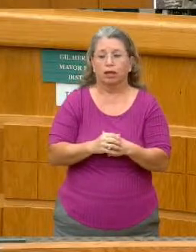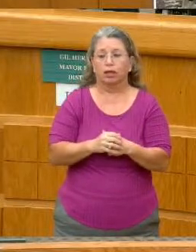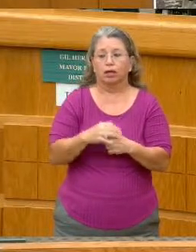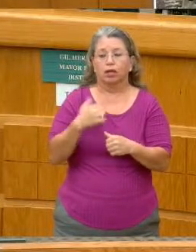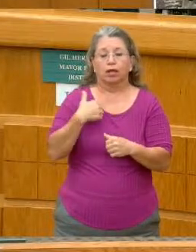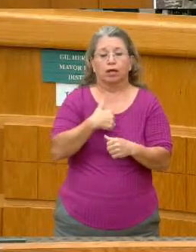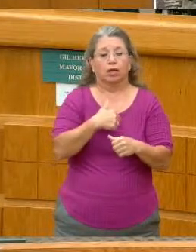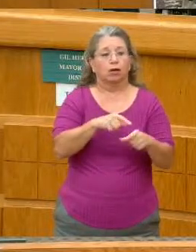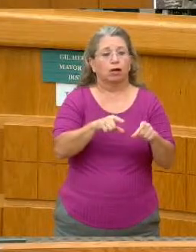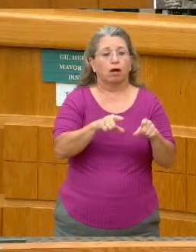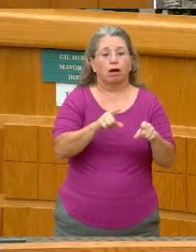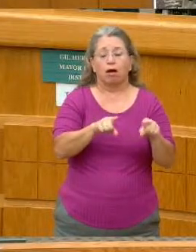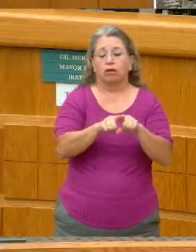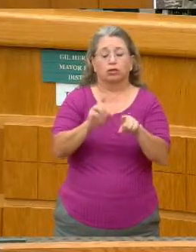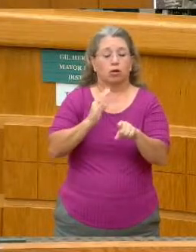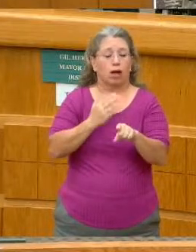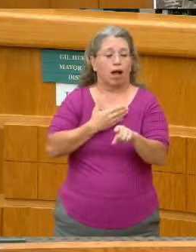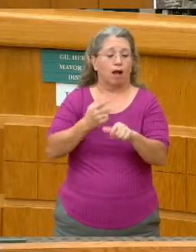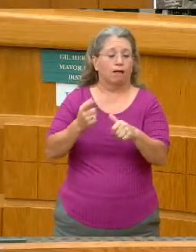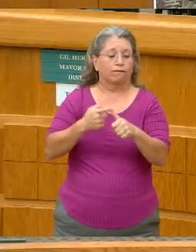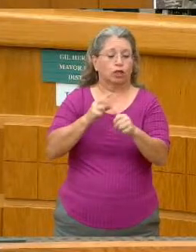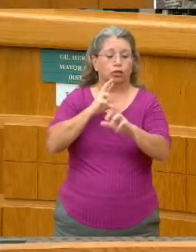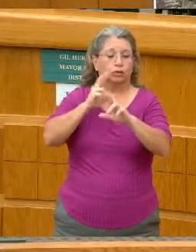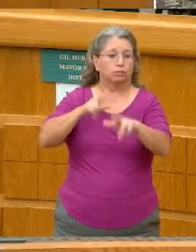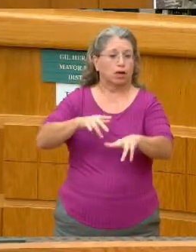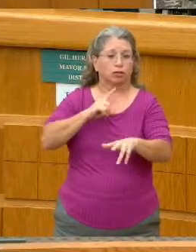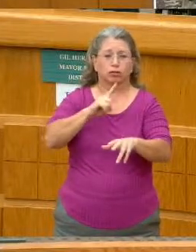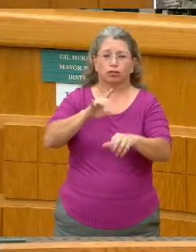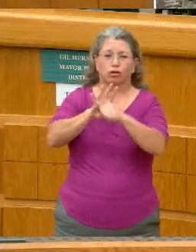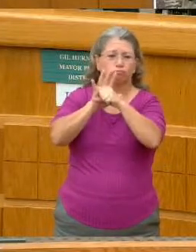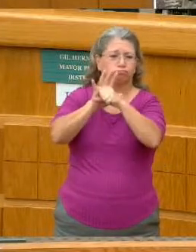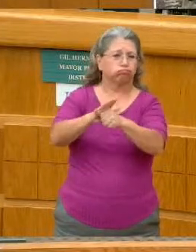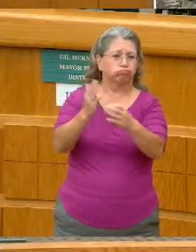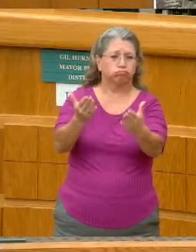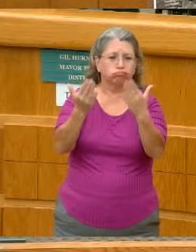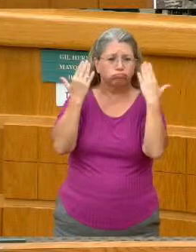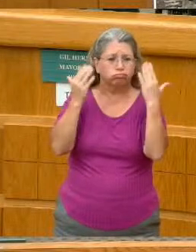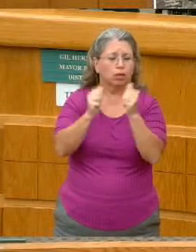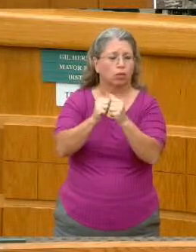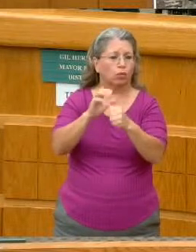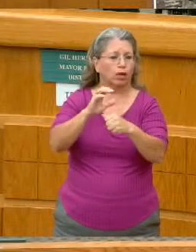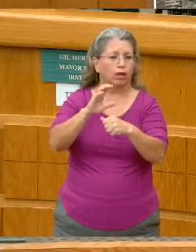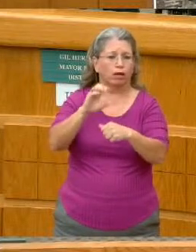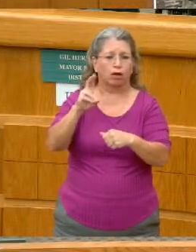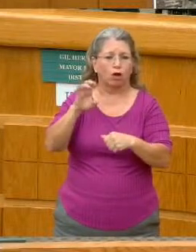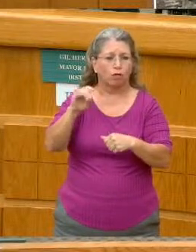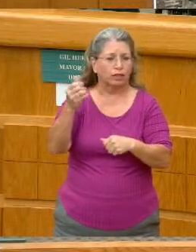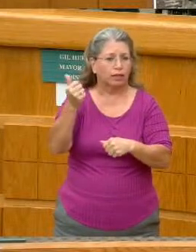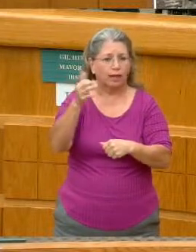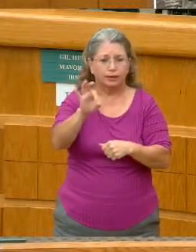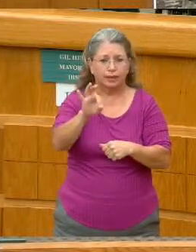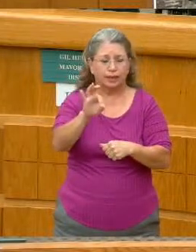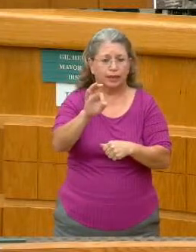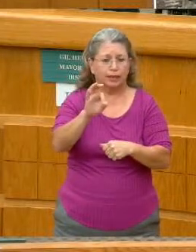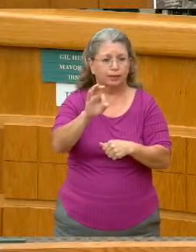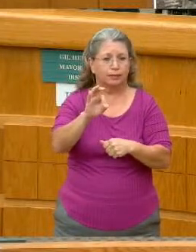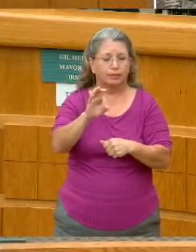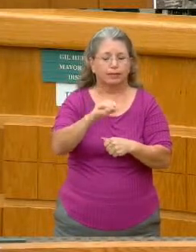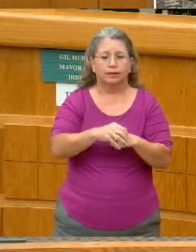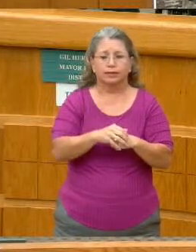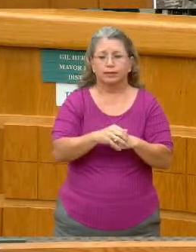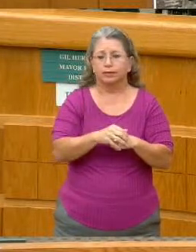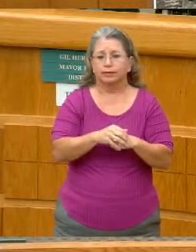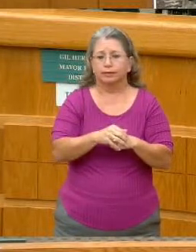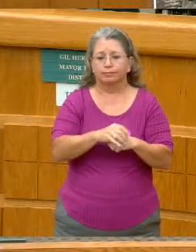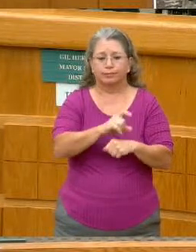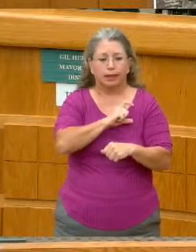our first responders in many, many ways with COVID-19, from police to sheriff, constables, EMTs, ESDs, et cetera.